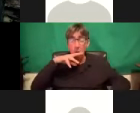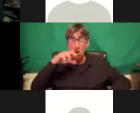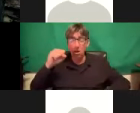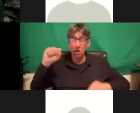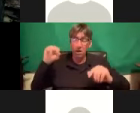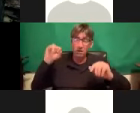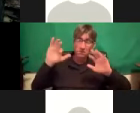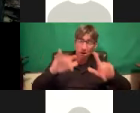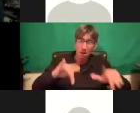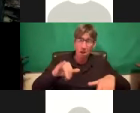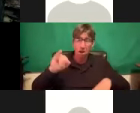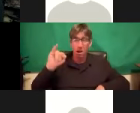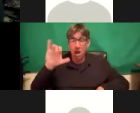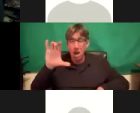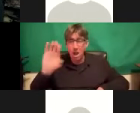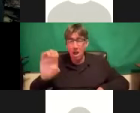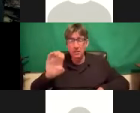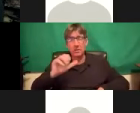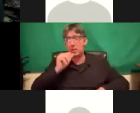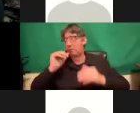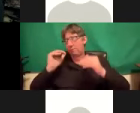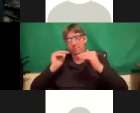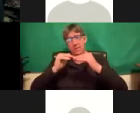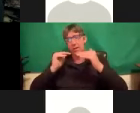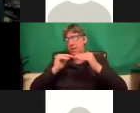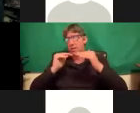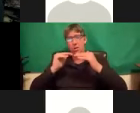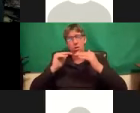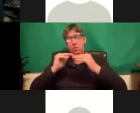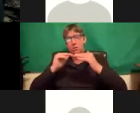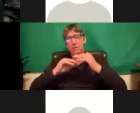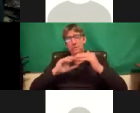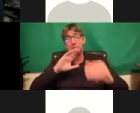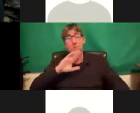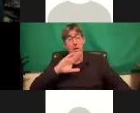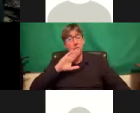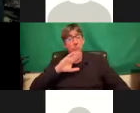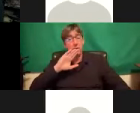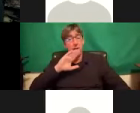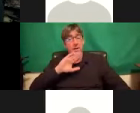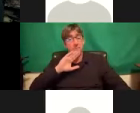It's really unfair and really frustrating to see that this lack of